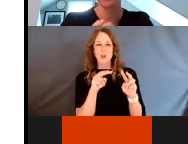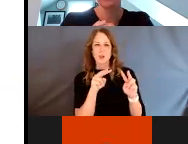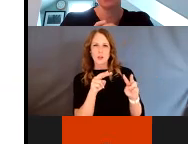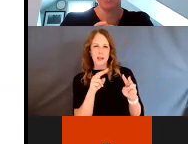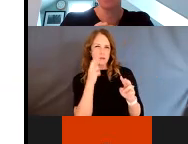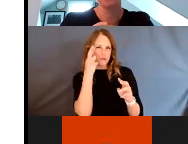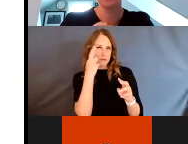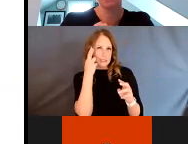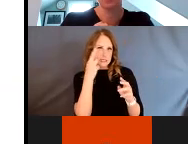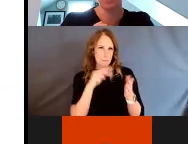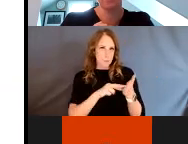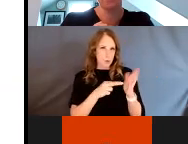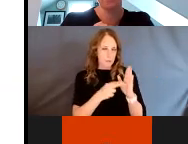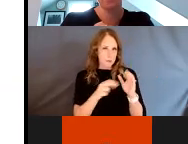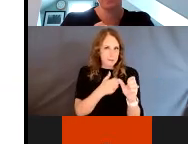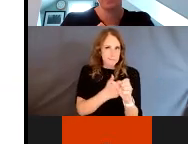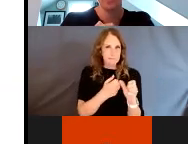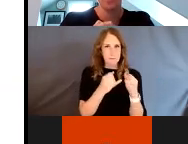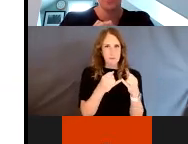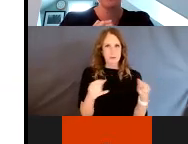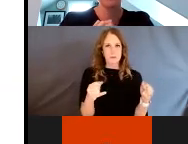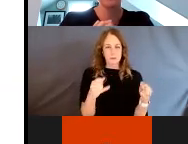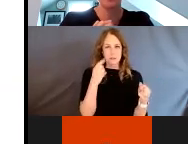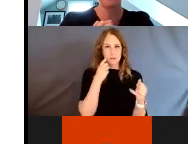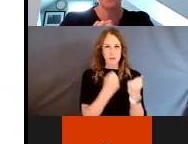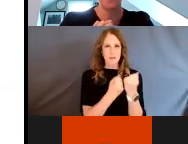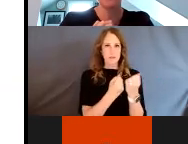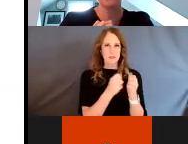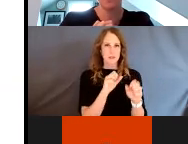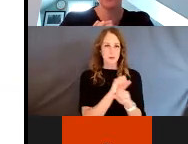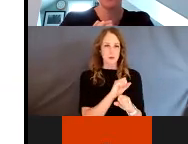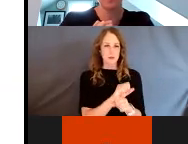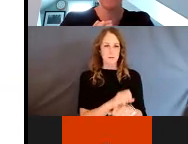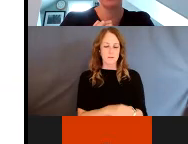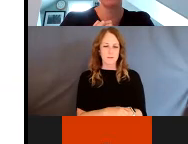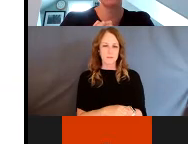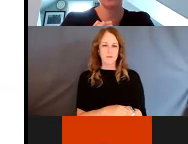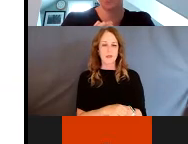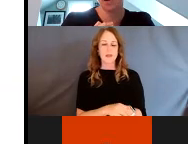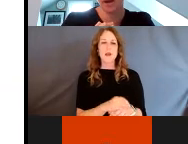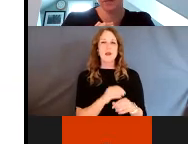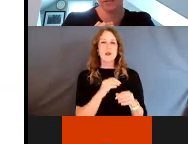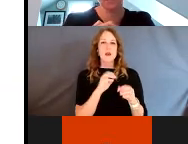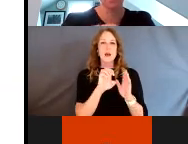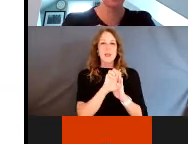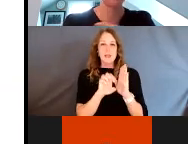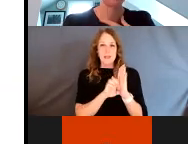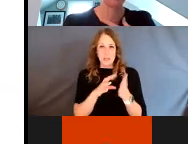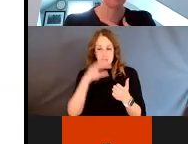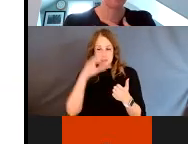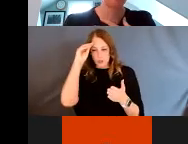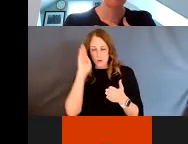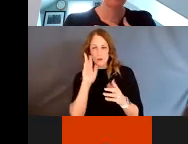for boundaries in our advocacy work. And then we're going to apply the ethical compass to our advocacy